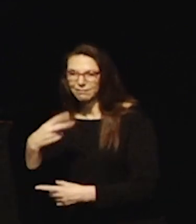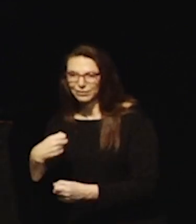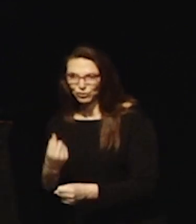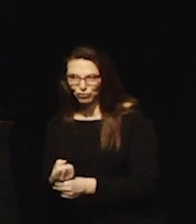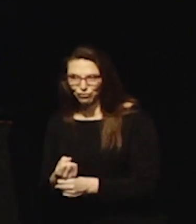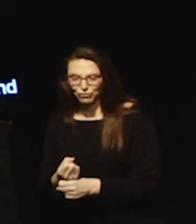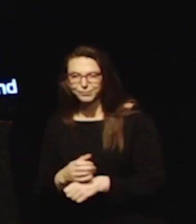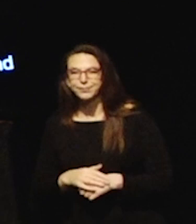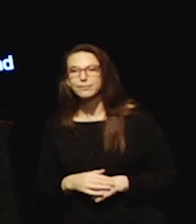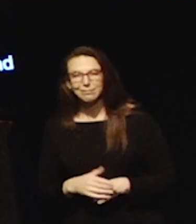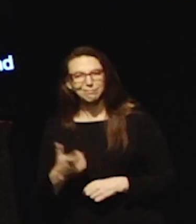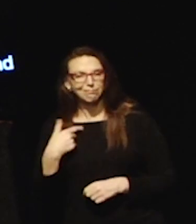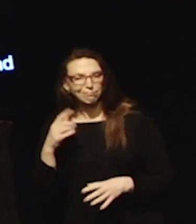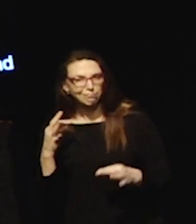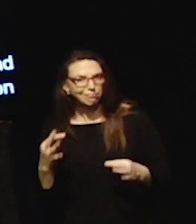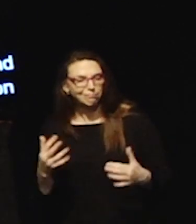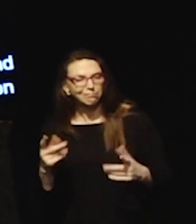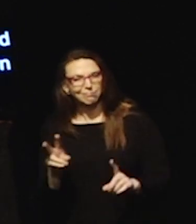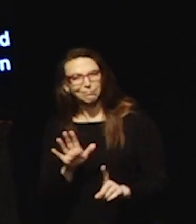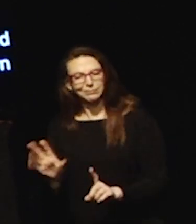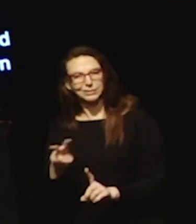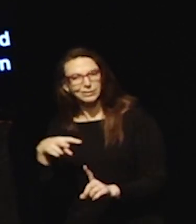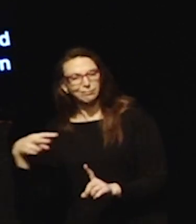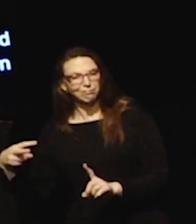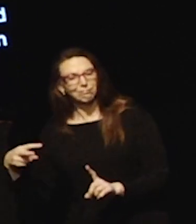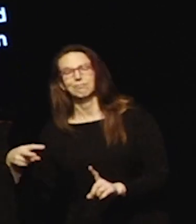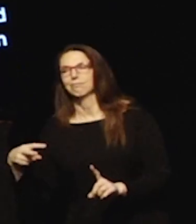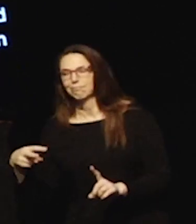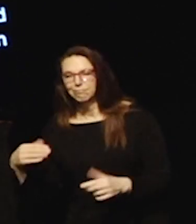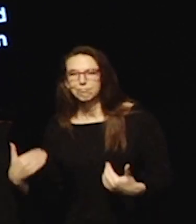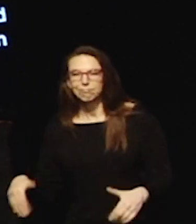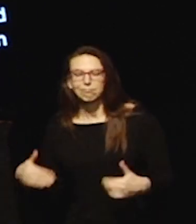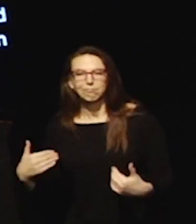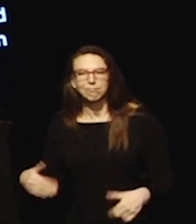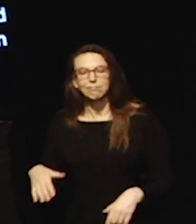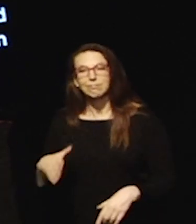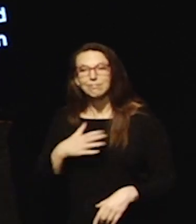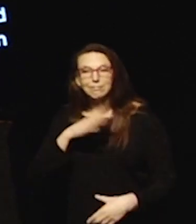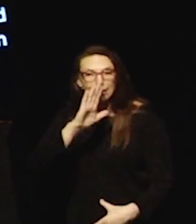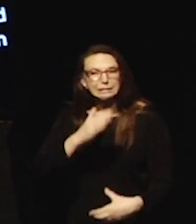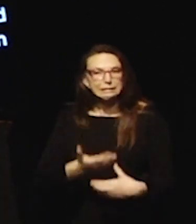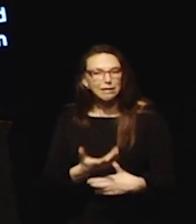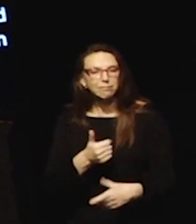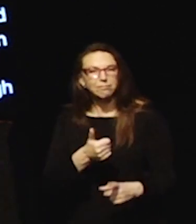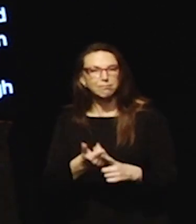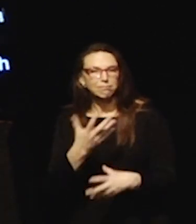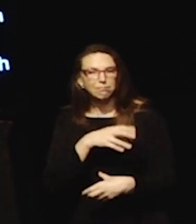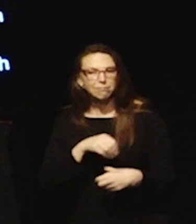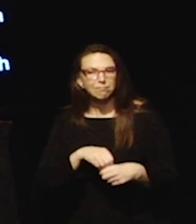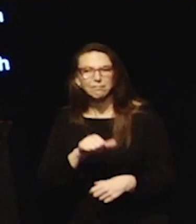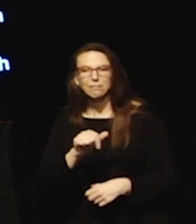7.5 years. So I saw through his lived experience. And my son has autism.